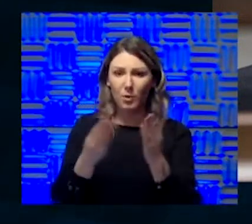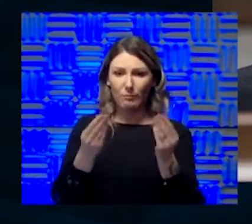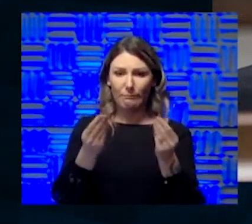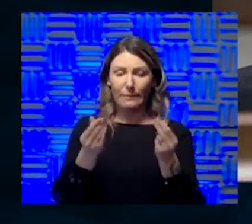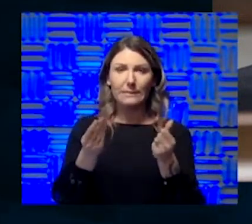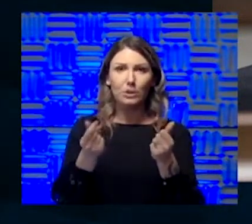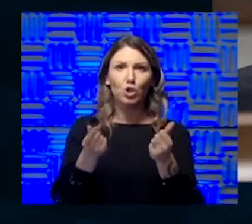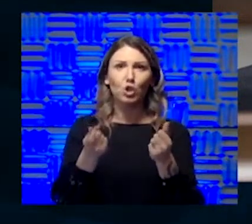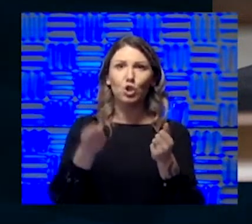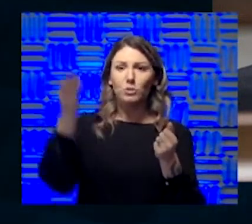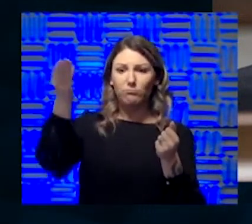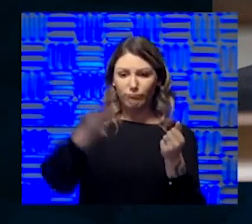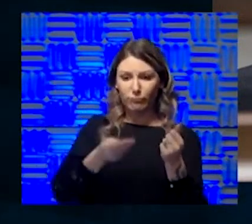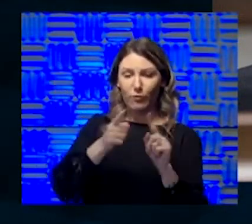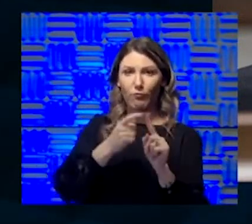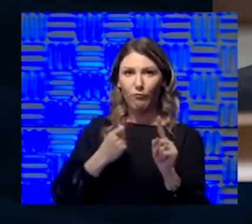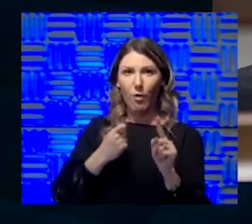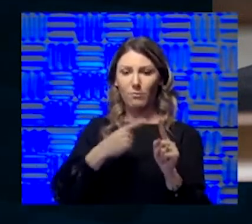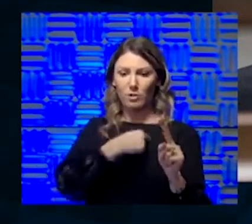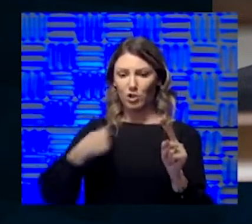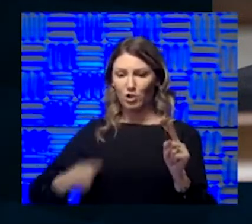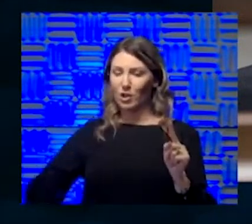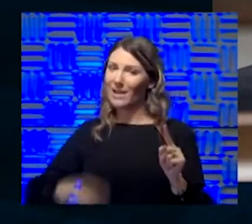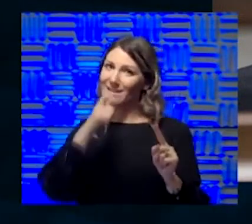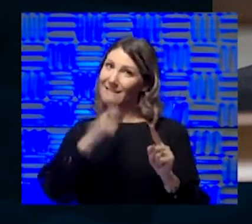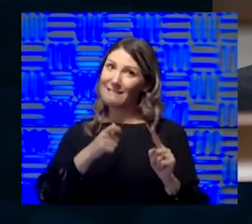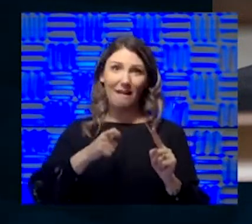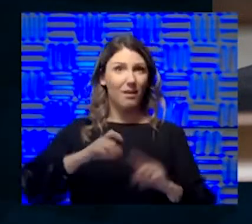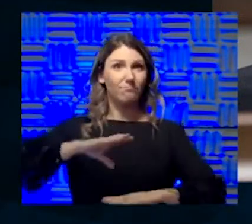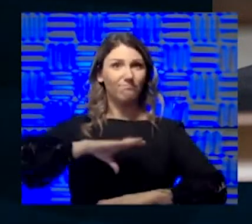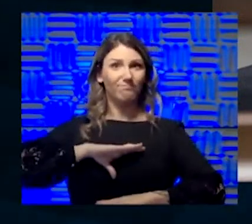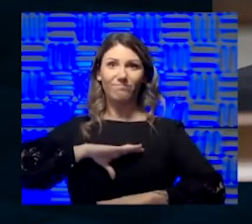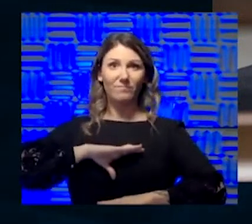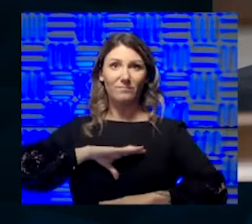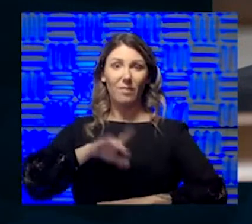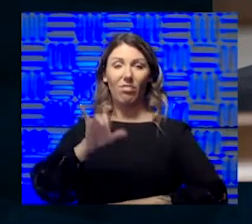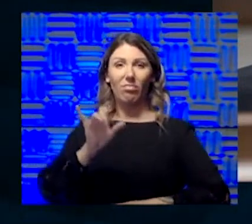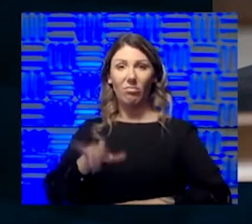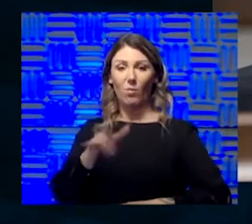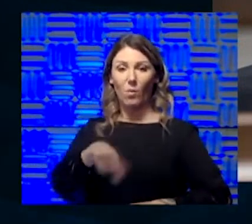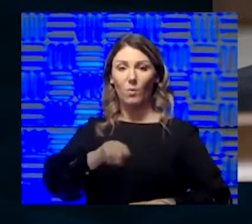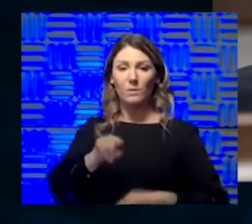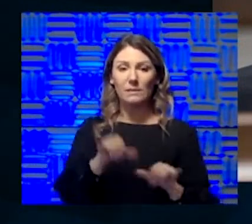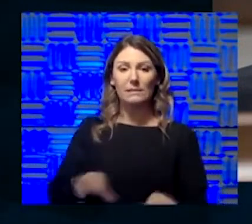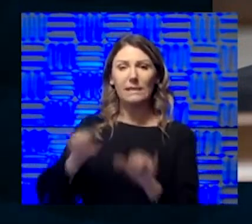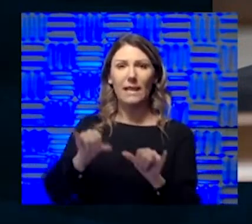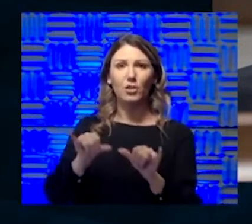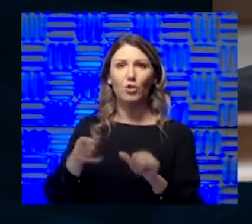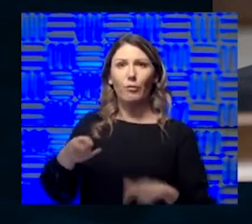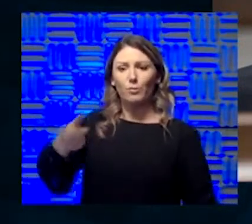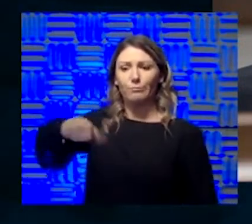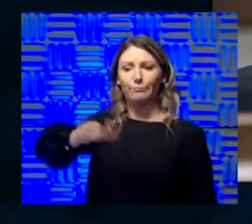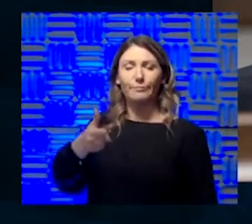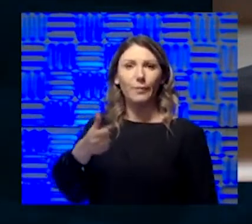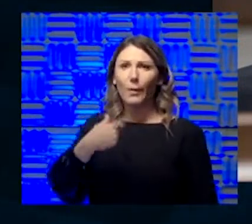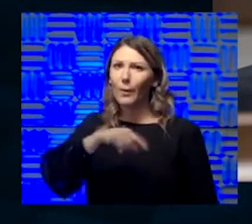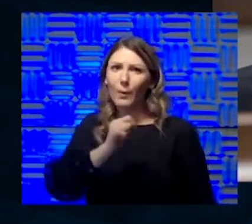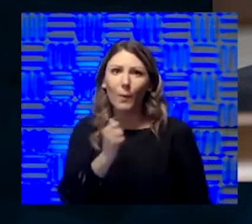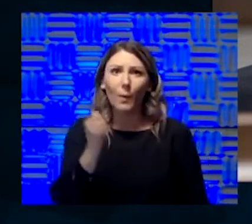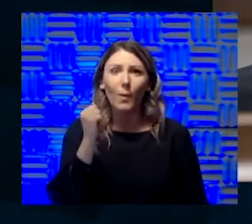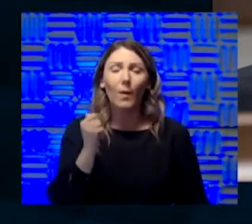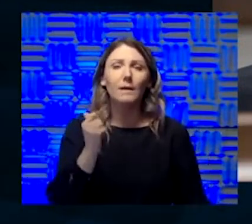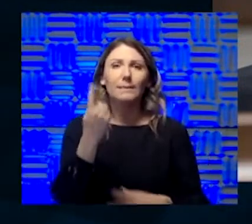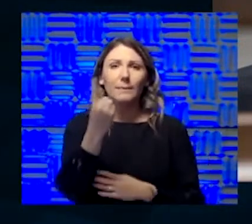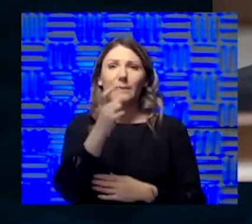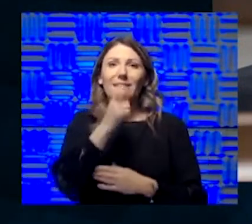coming from China and elsewhere don't meet those standards and are rejected. That is the right answer. We don't want something that doesn't work, but it is making